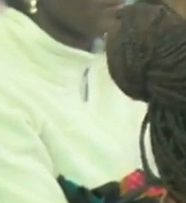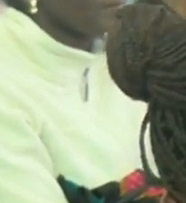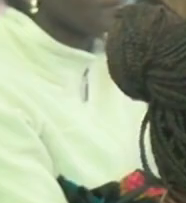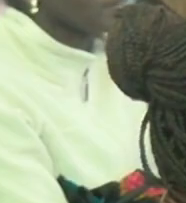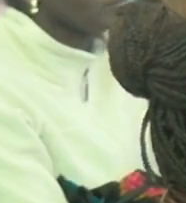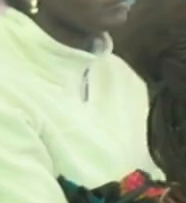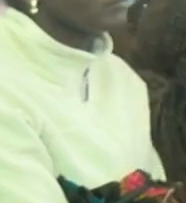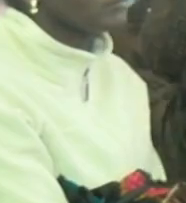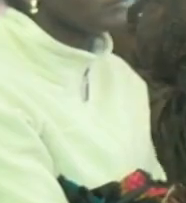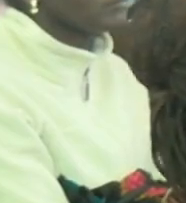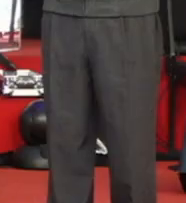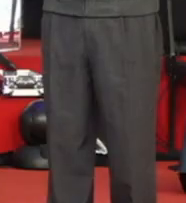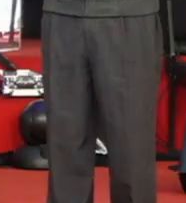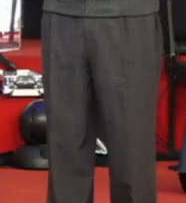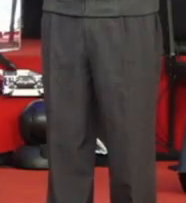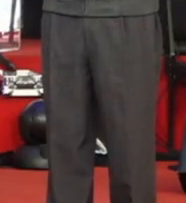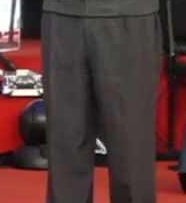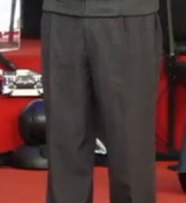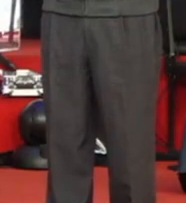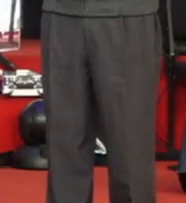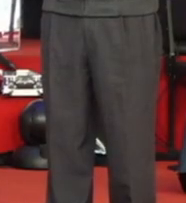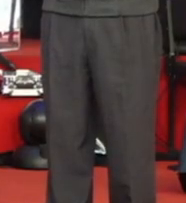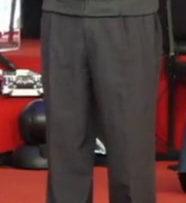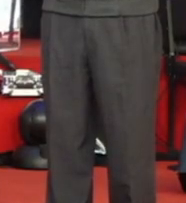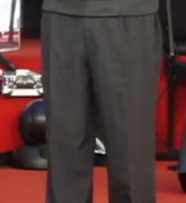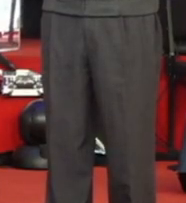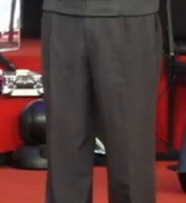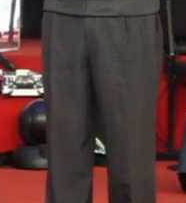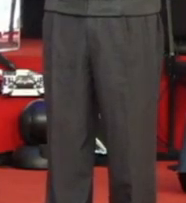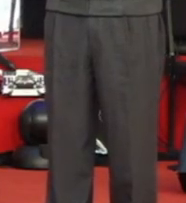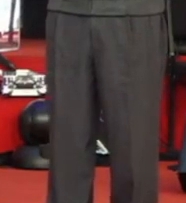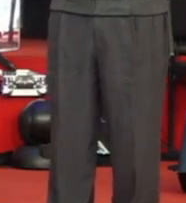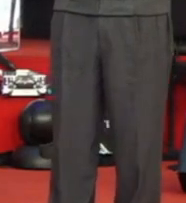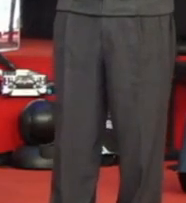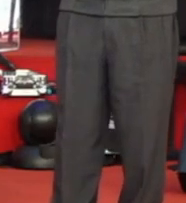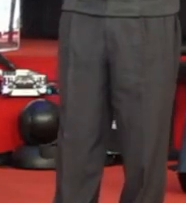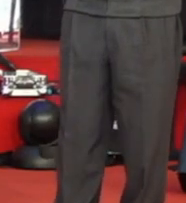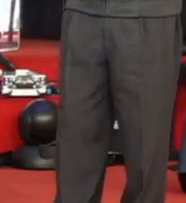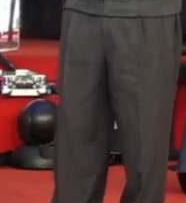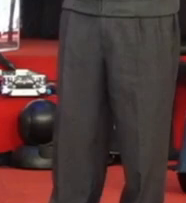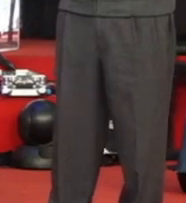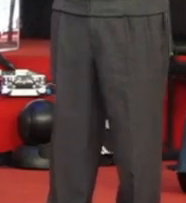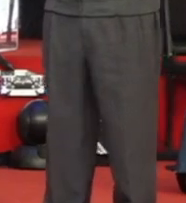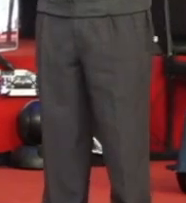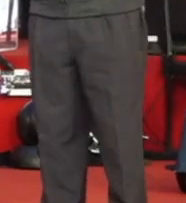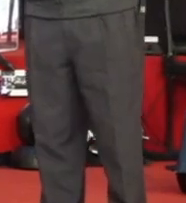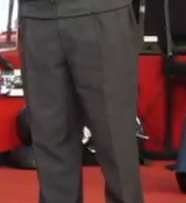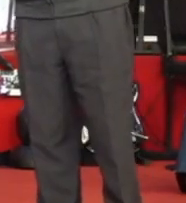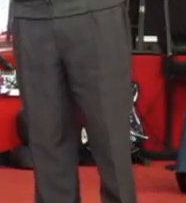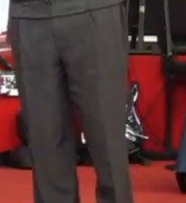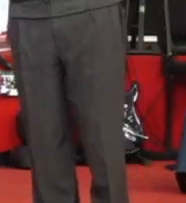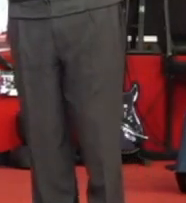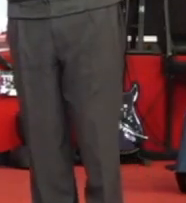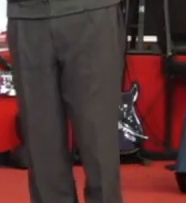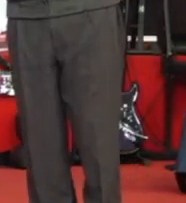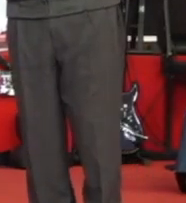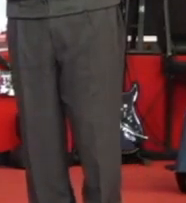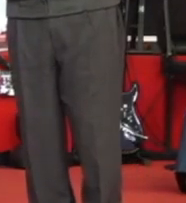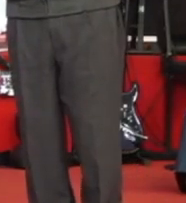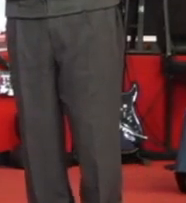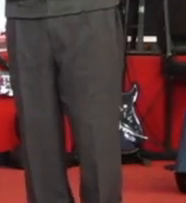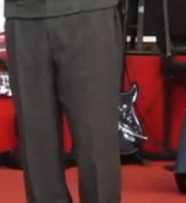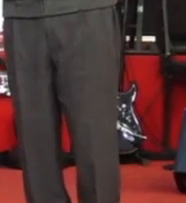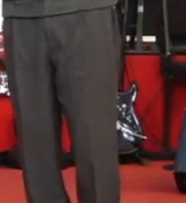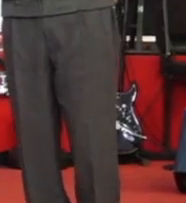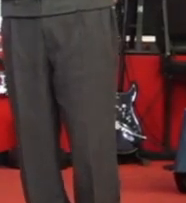from Isaiah 41:14-16 in the message version. Na nakumbuka kwamba kasisi Kihato alitukumbusha that God is transforming